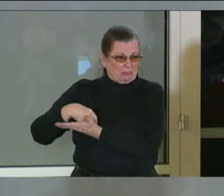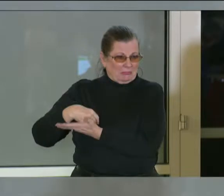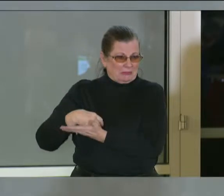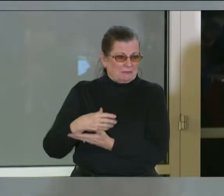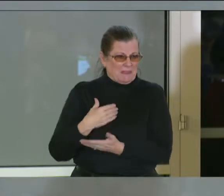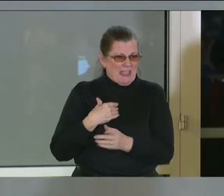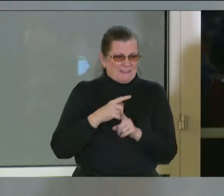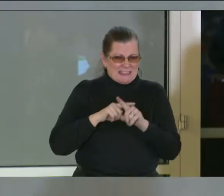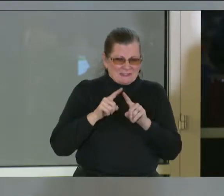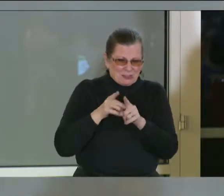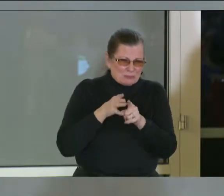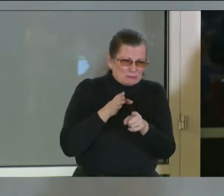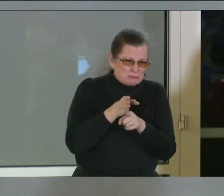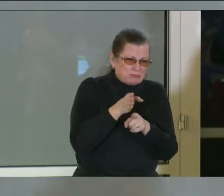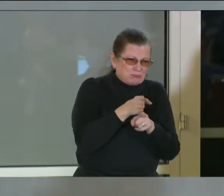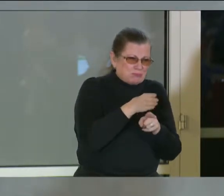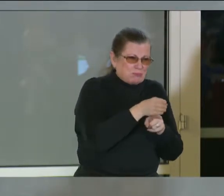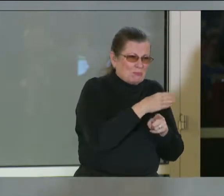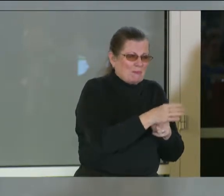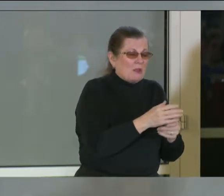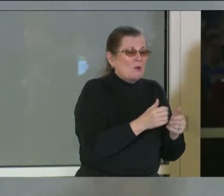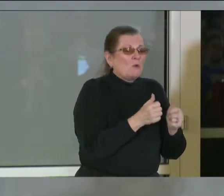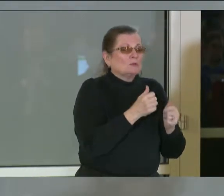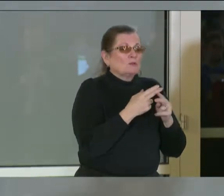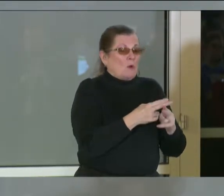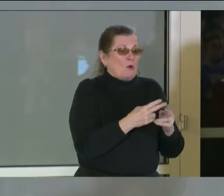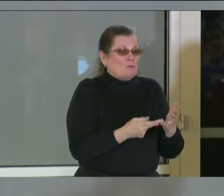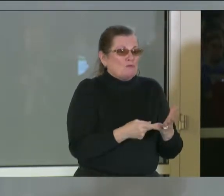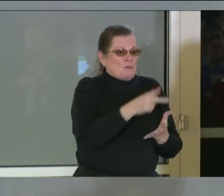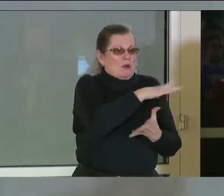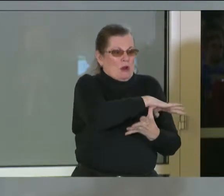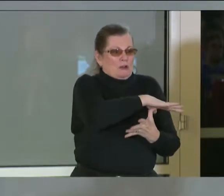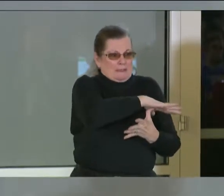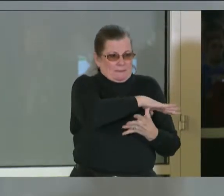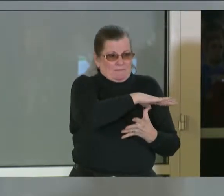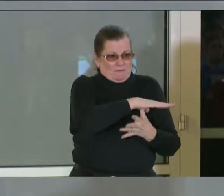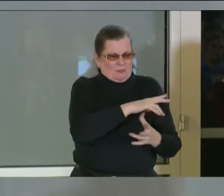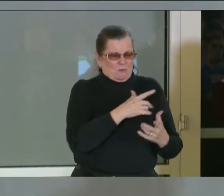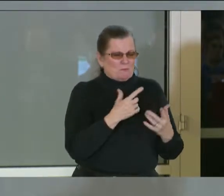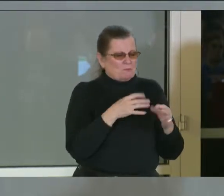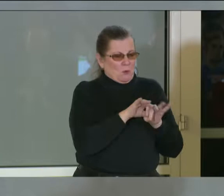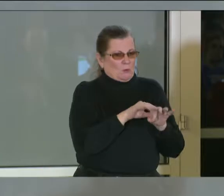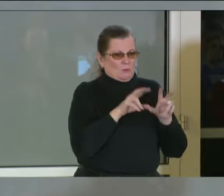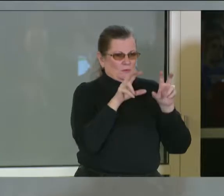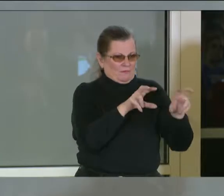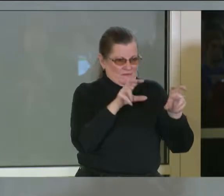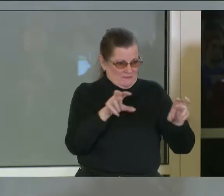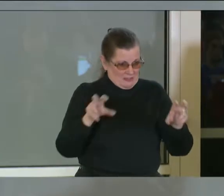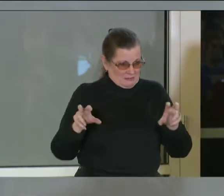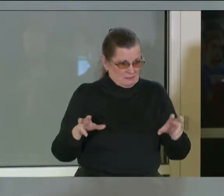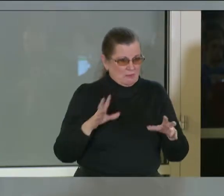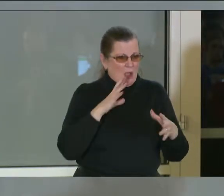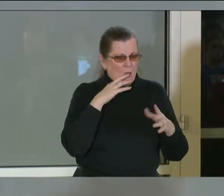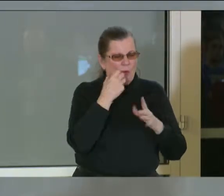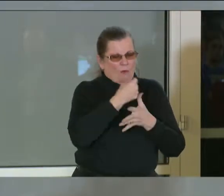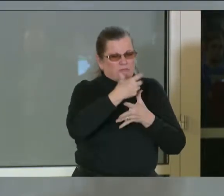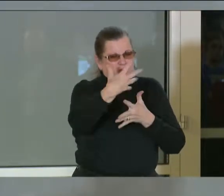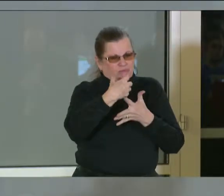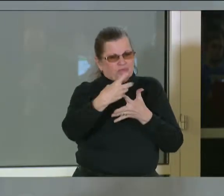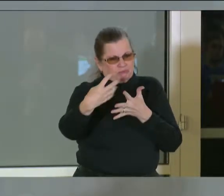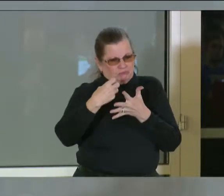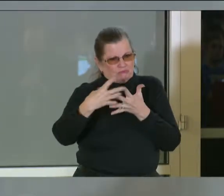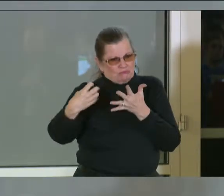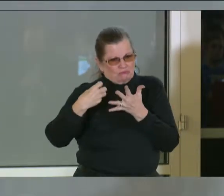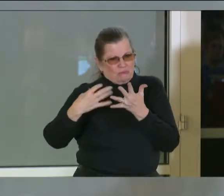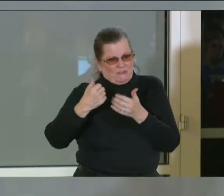into investments, and I'm going to talk a little bit about what those priorities are and some more about what our investments have been. So the mayor's